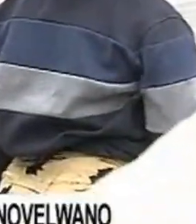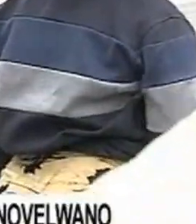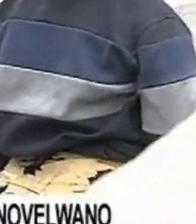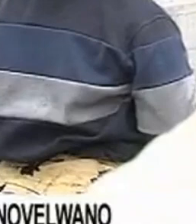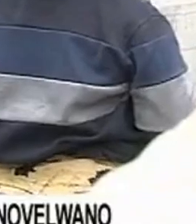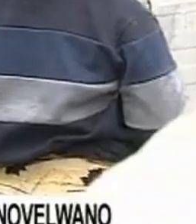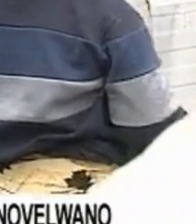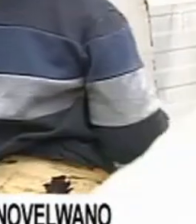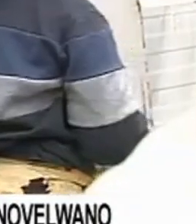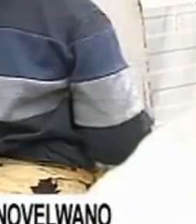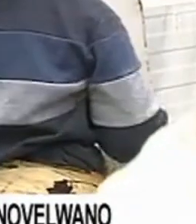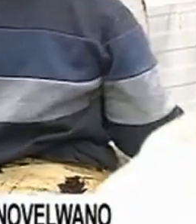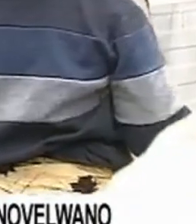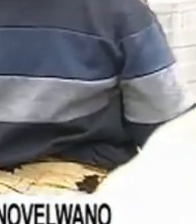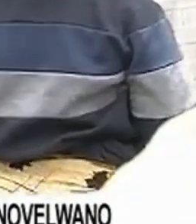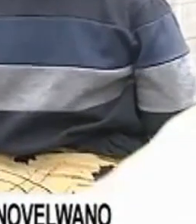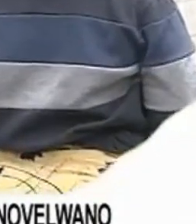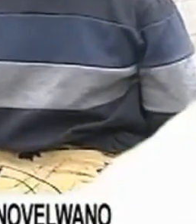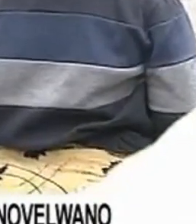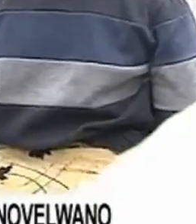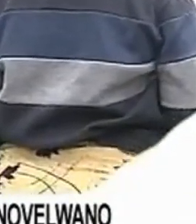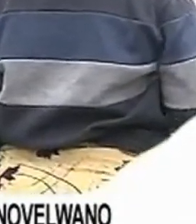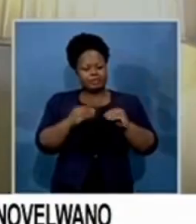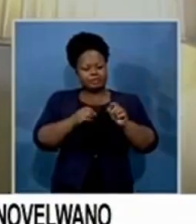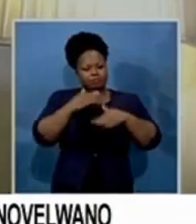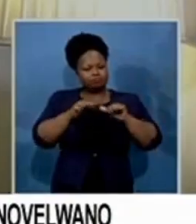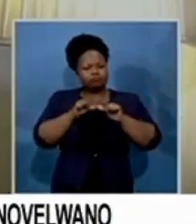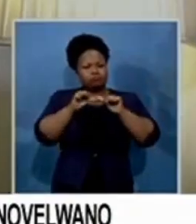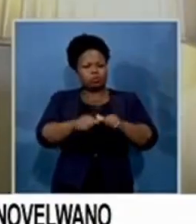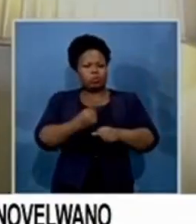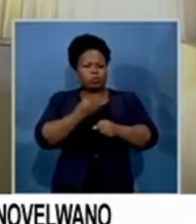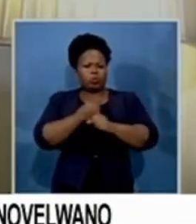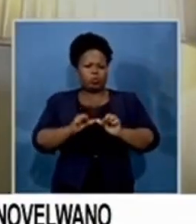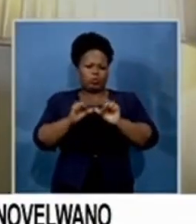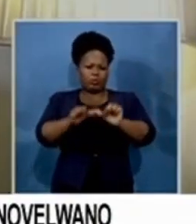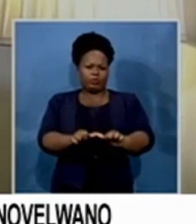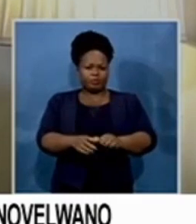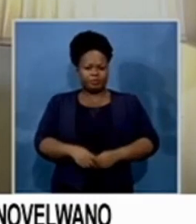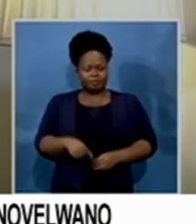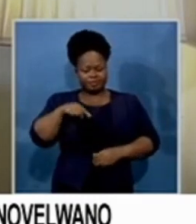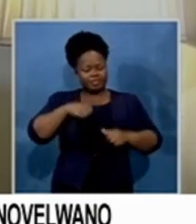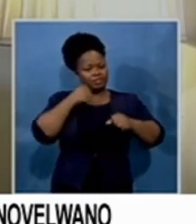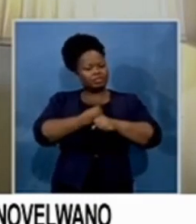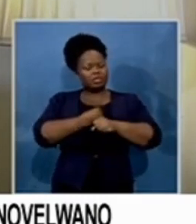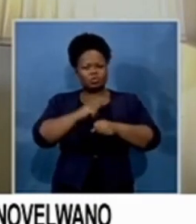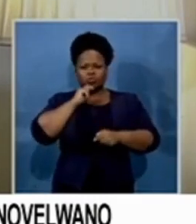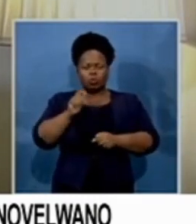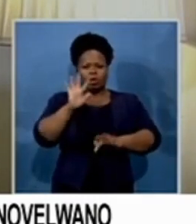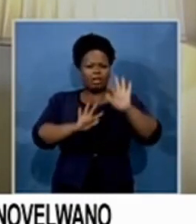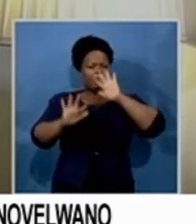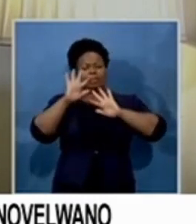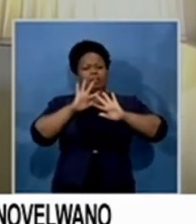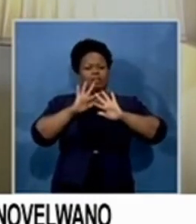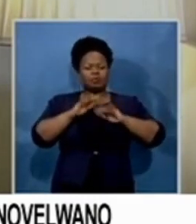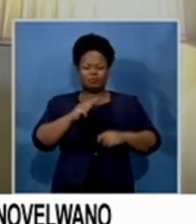soludale umonakalo omkhulu ezimpilweni zabantu eNingizimu Afrika. It has been a year of uncertainty, but it has